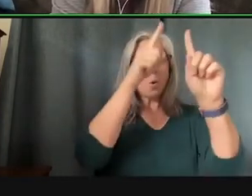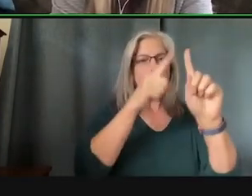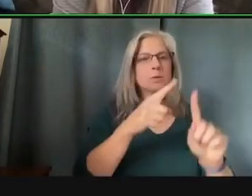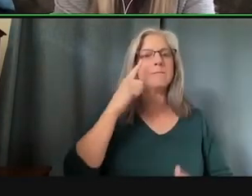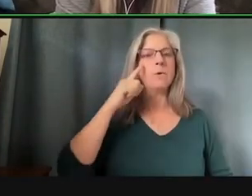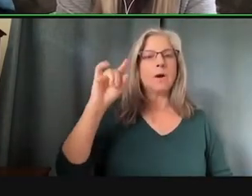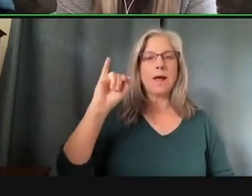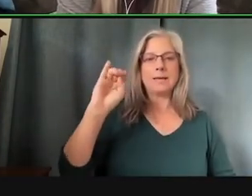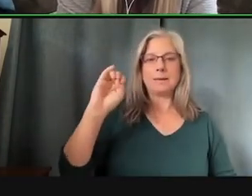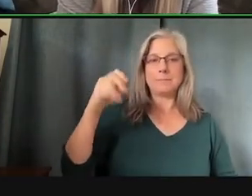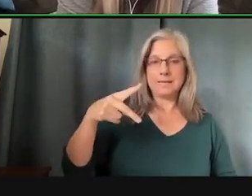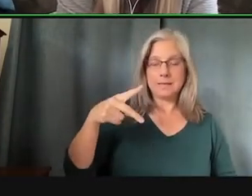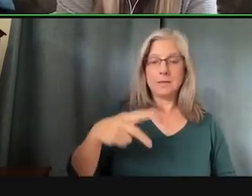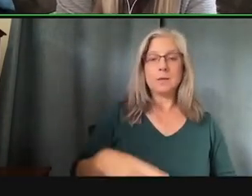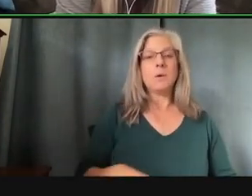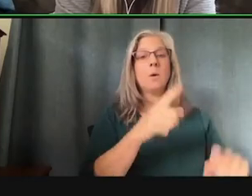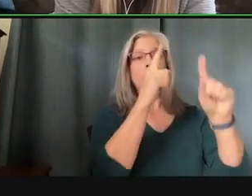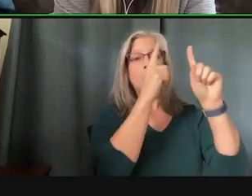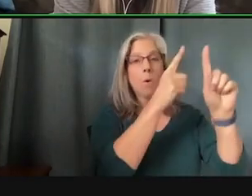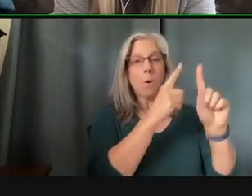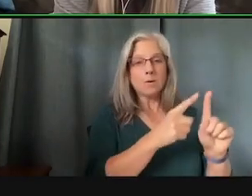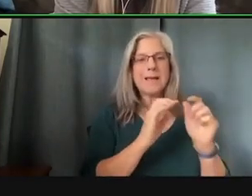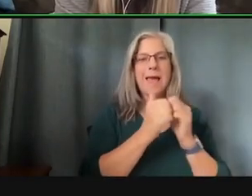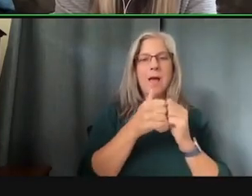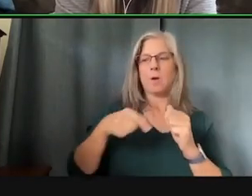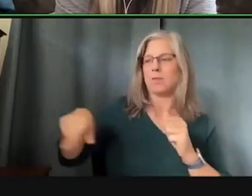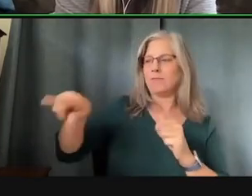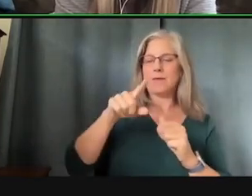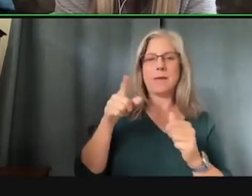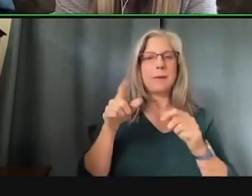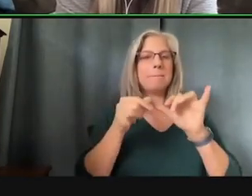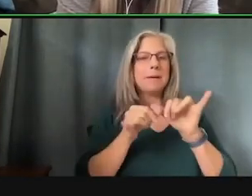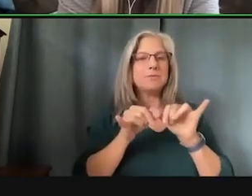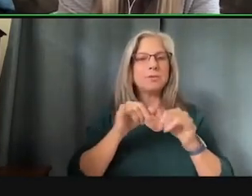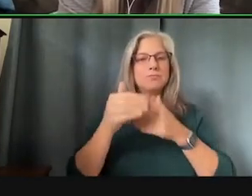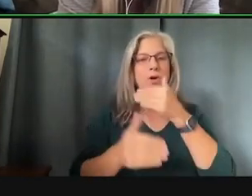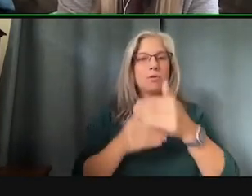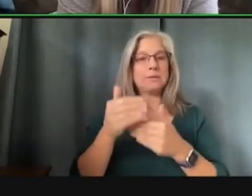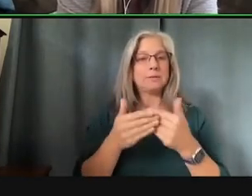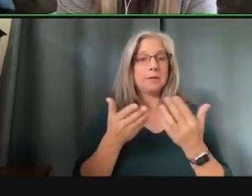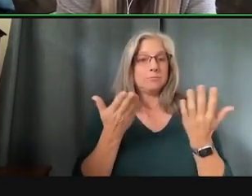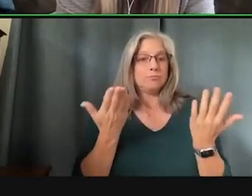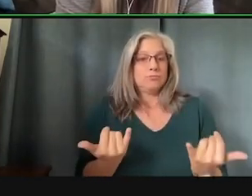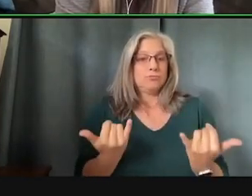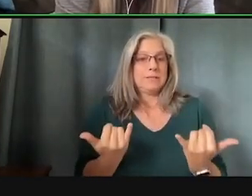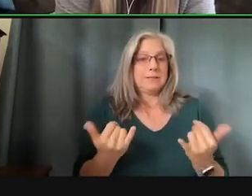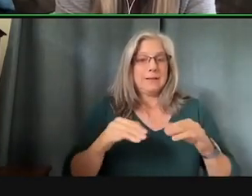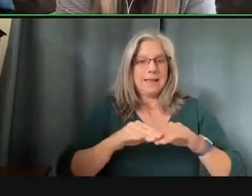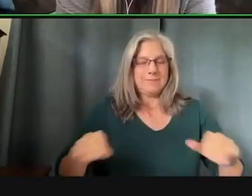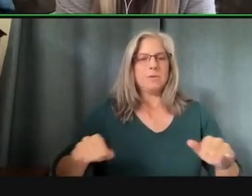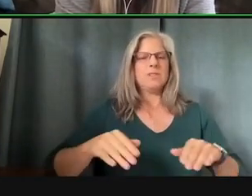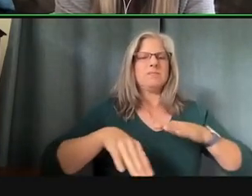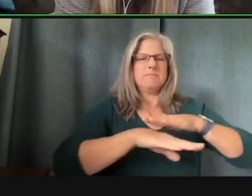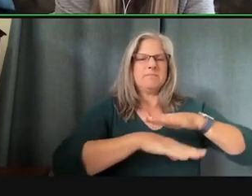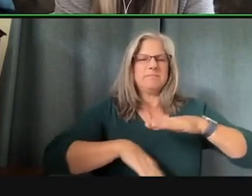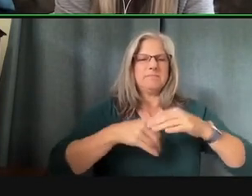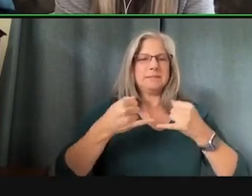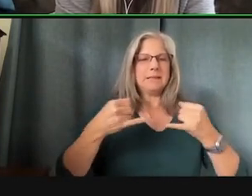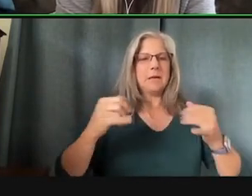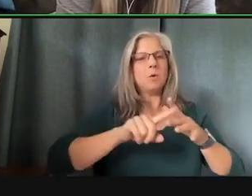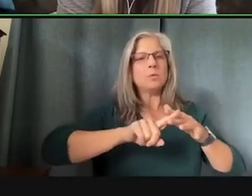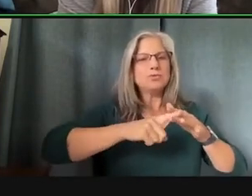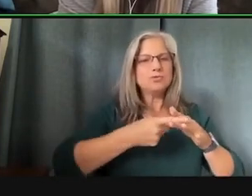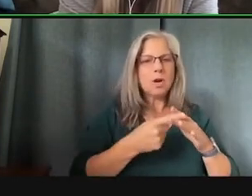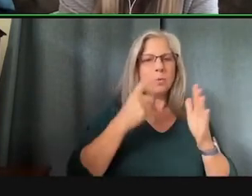how IEP teams measure progress. Our present level is our baseline. That's where we're starting. We're identifying where